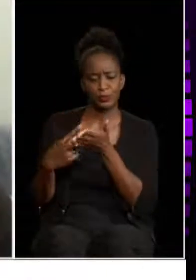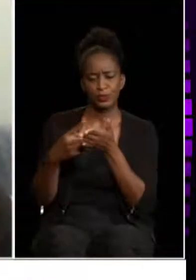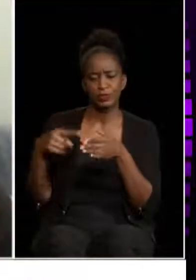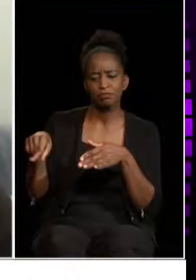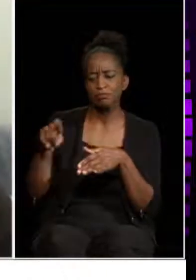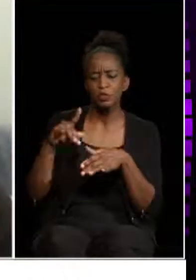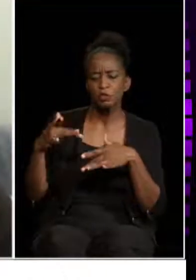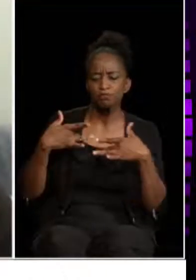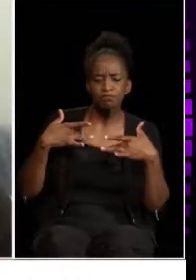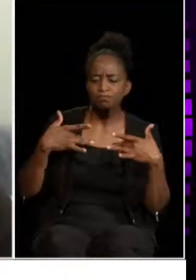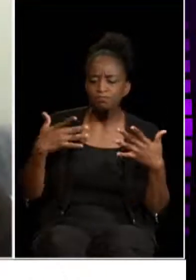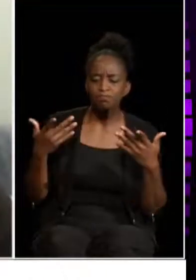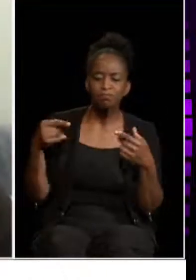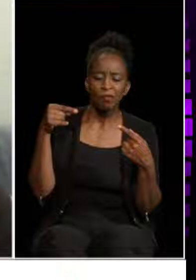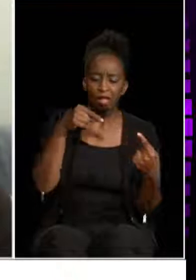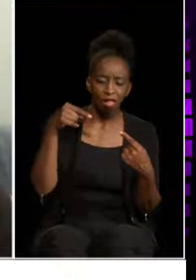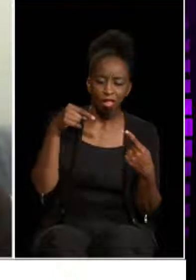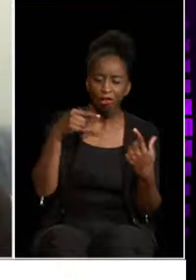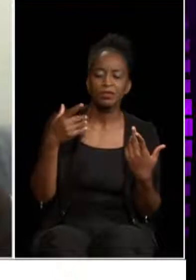time?